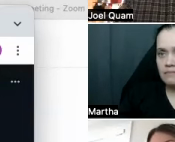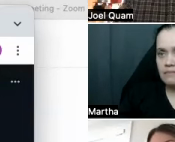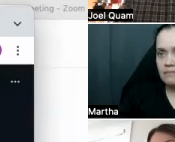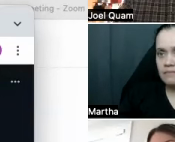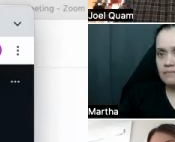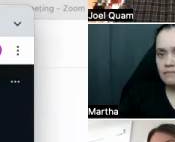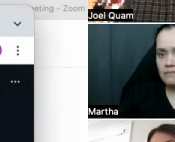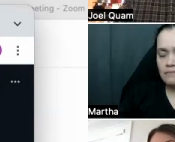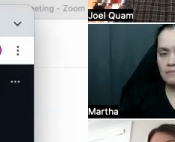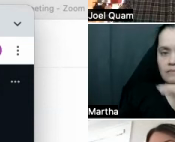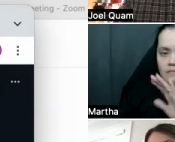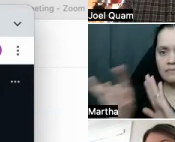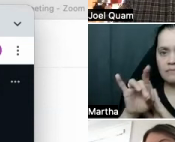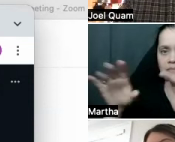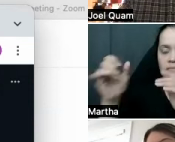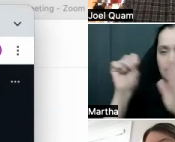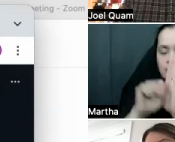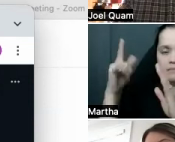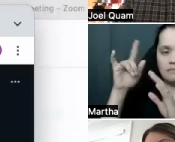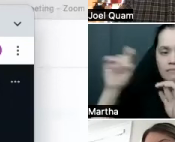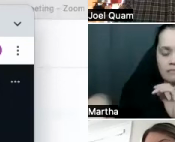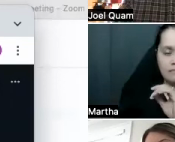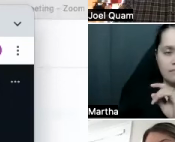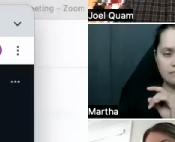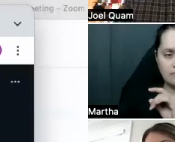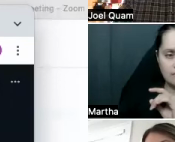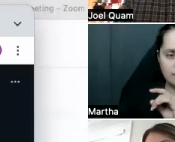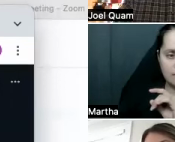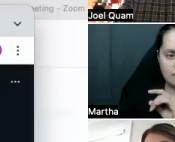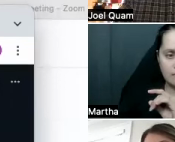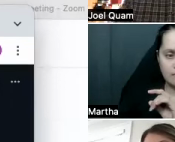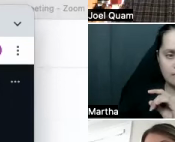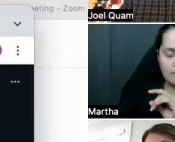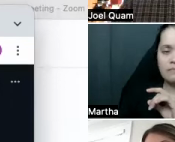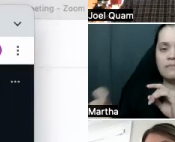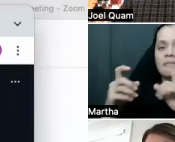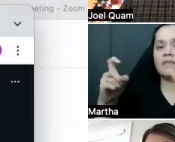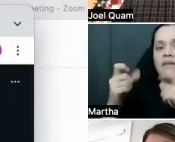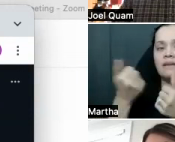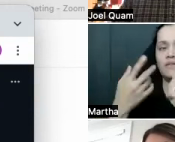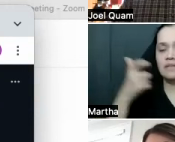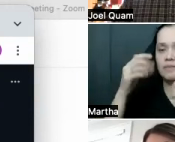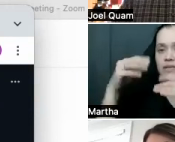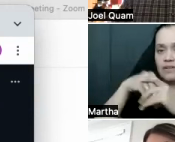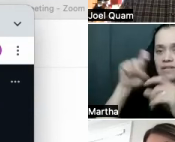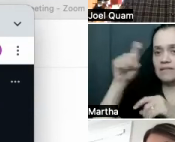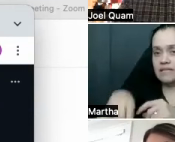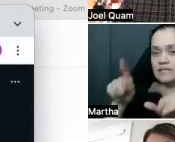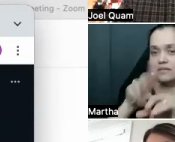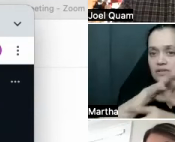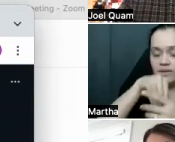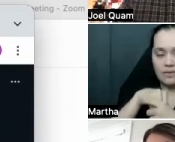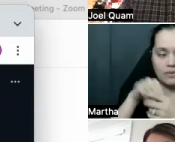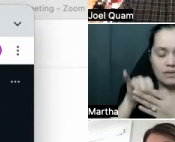Yeah, so I chose the state of Texas, and I included a famous saying in the top left corner, everything is bigger than Texas. I also included